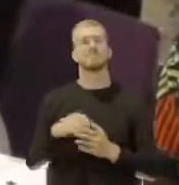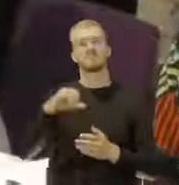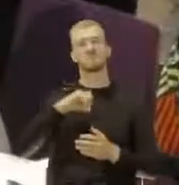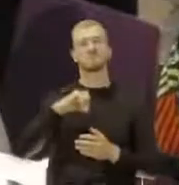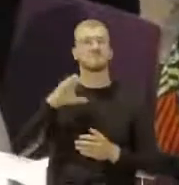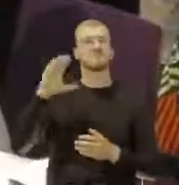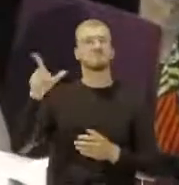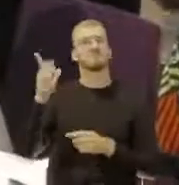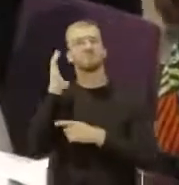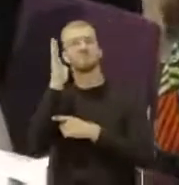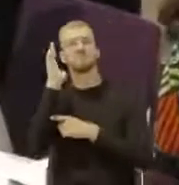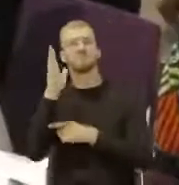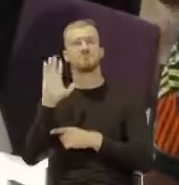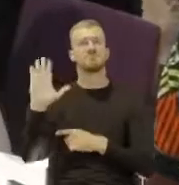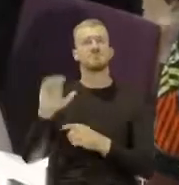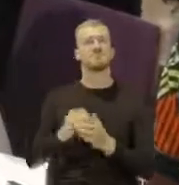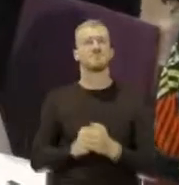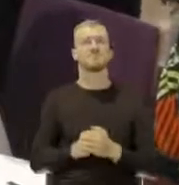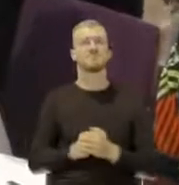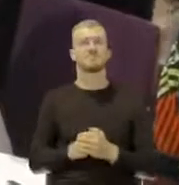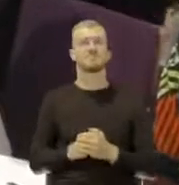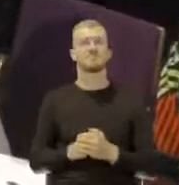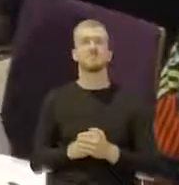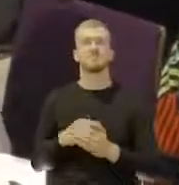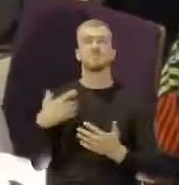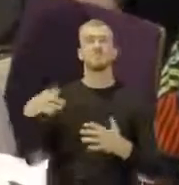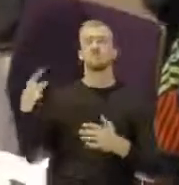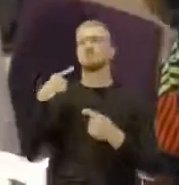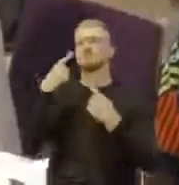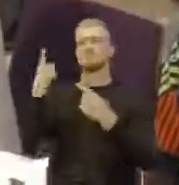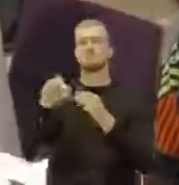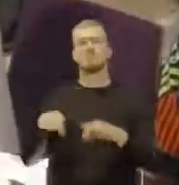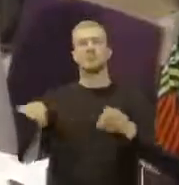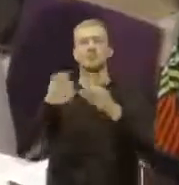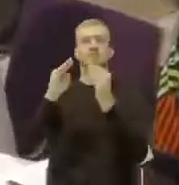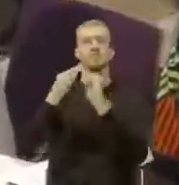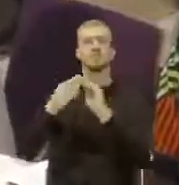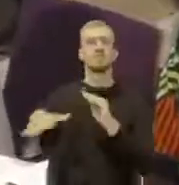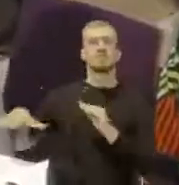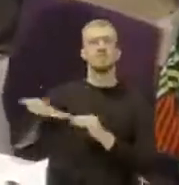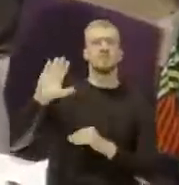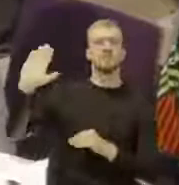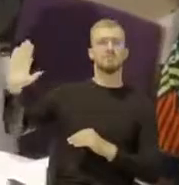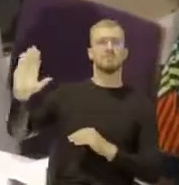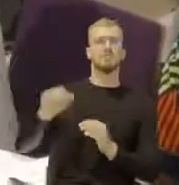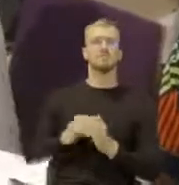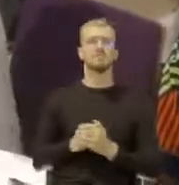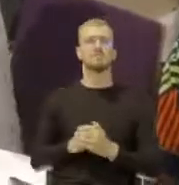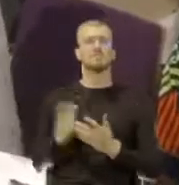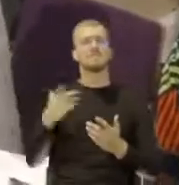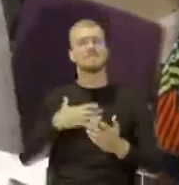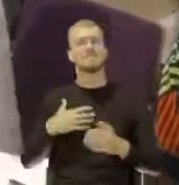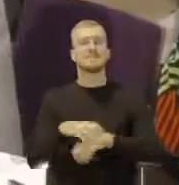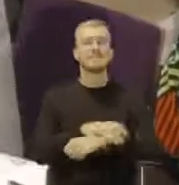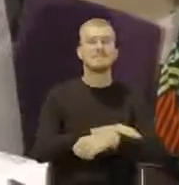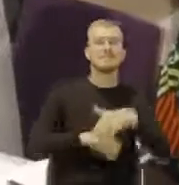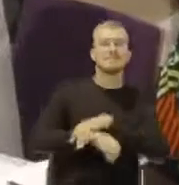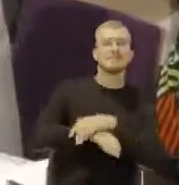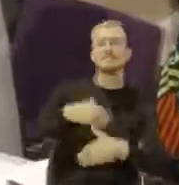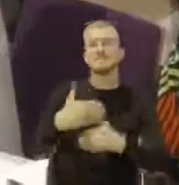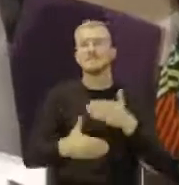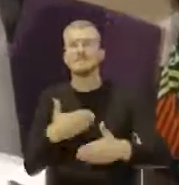always played in strengthening the municipal movement. We are truly grateful. Allow me to